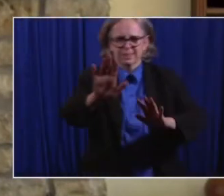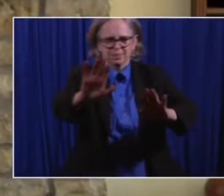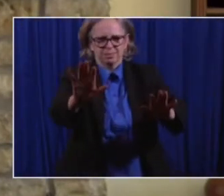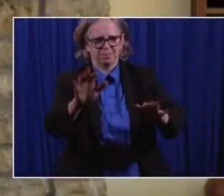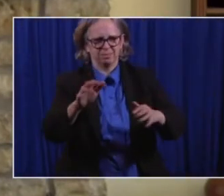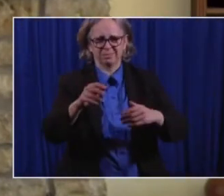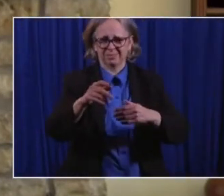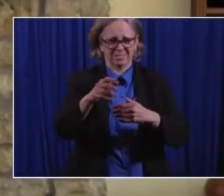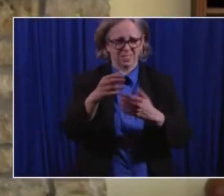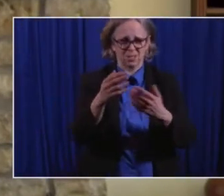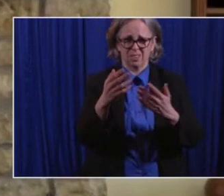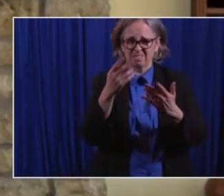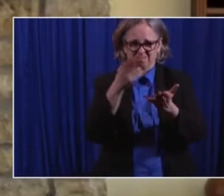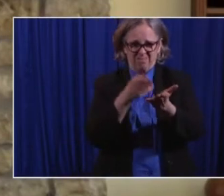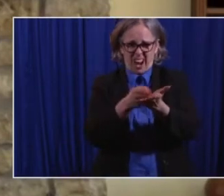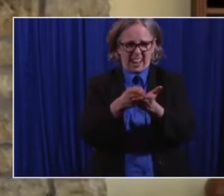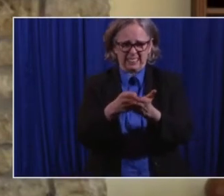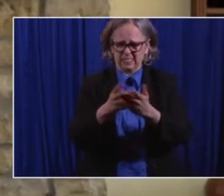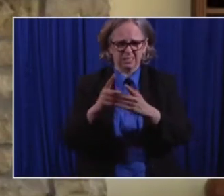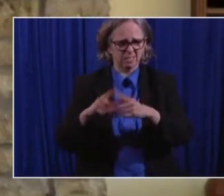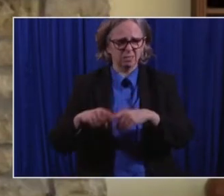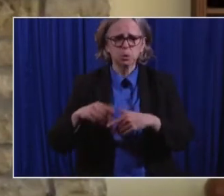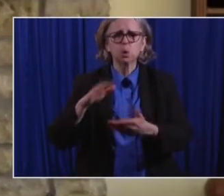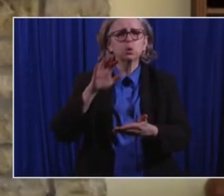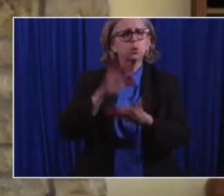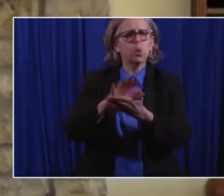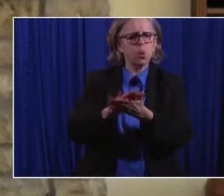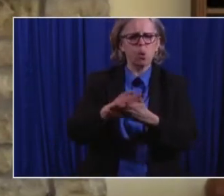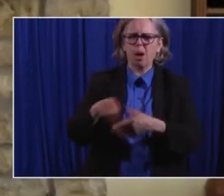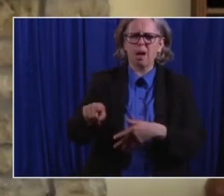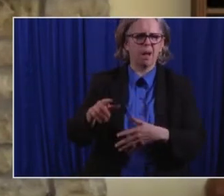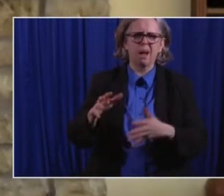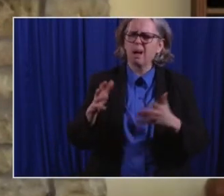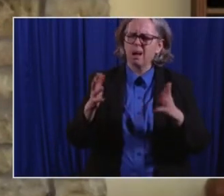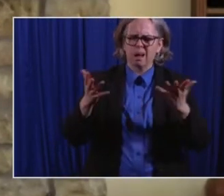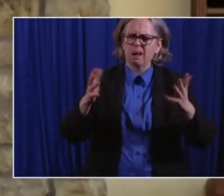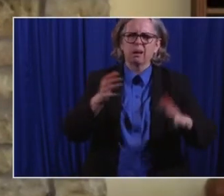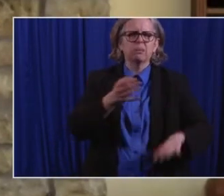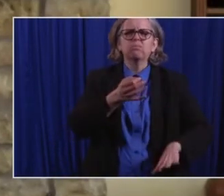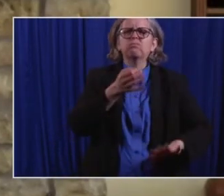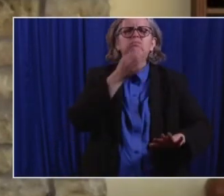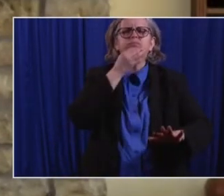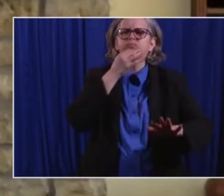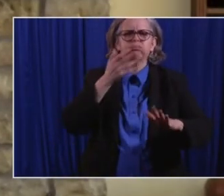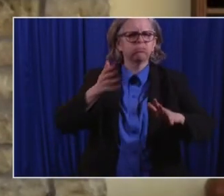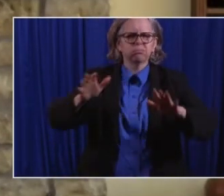teachers, students do a phenomenal job this year in class.